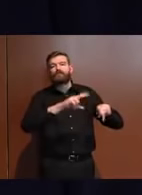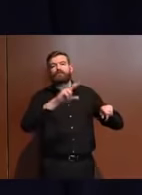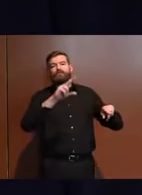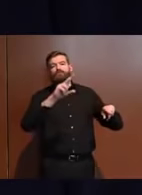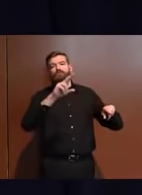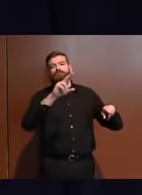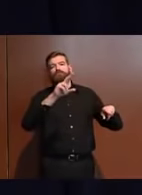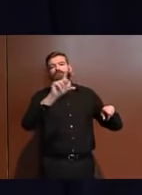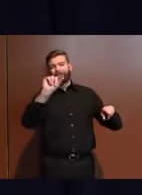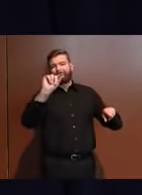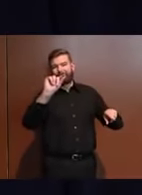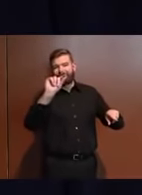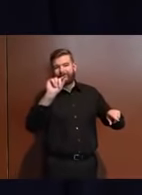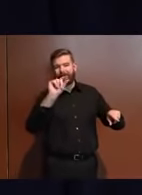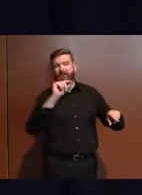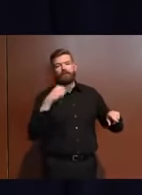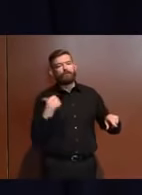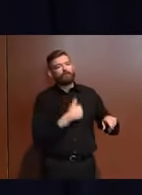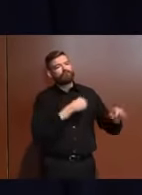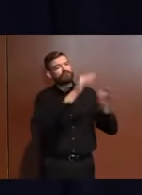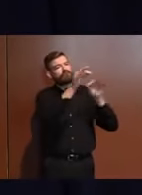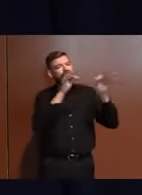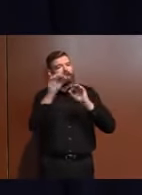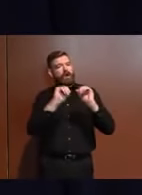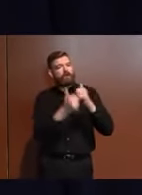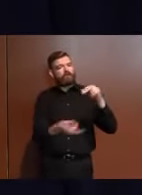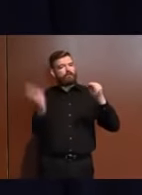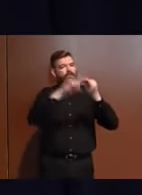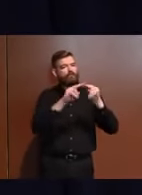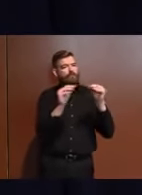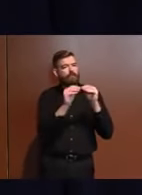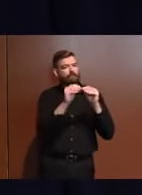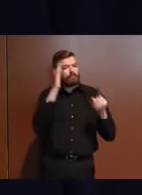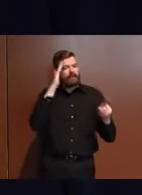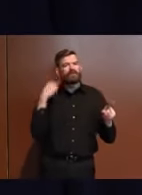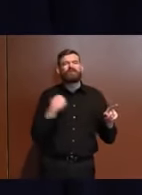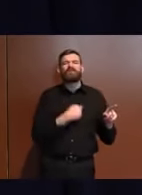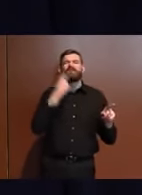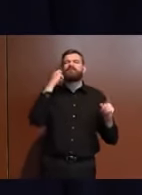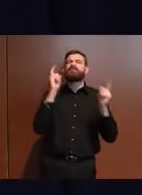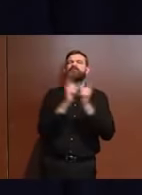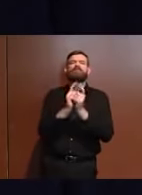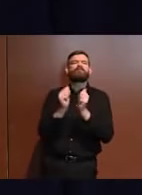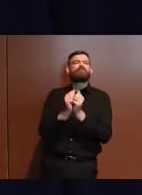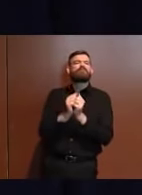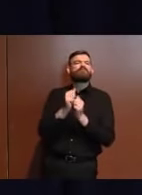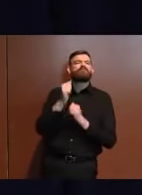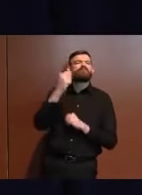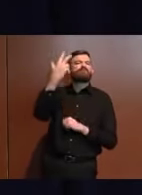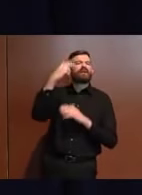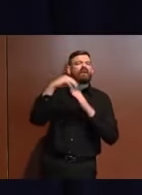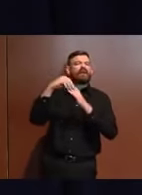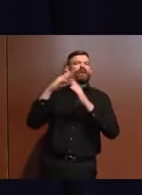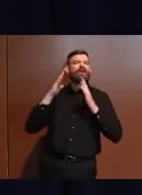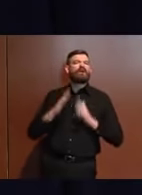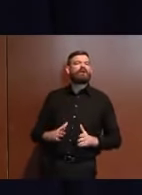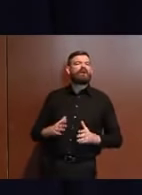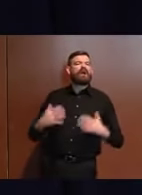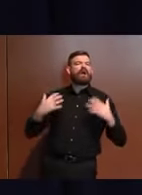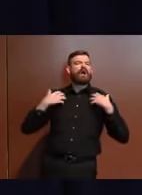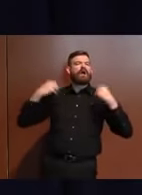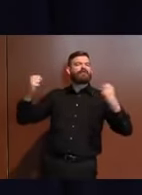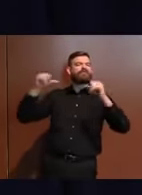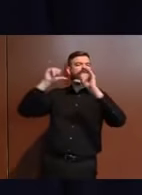that process. I met with 3 of the leaders of our major systems this morning, and they